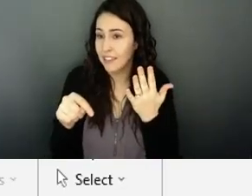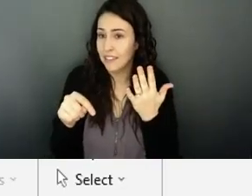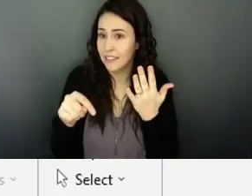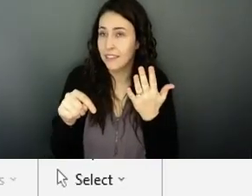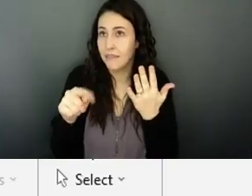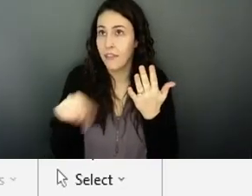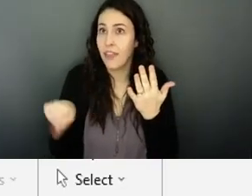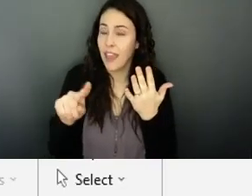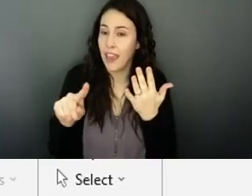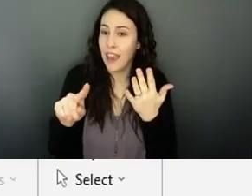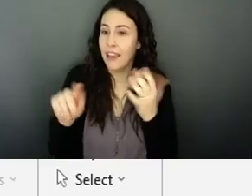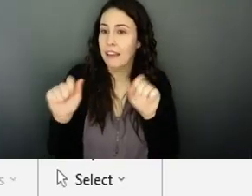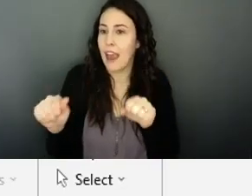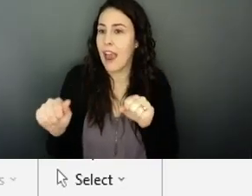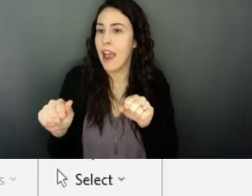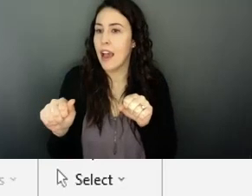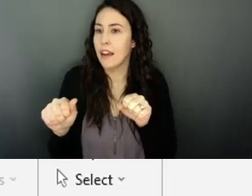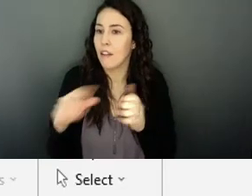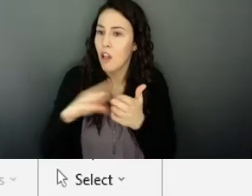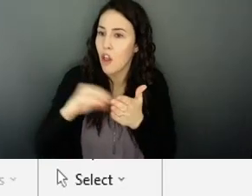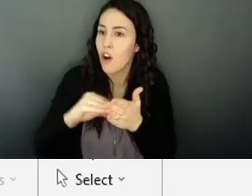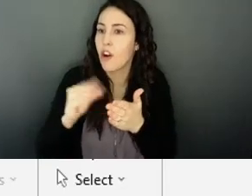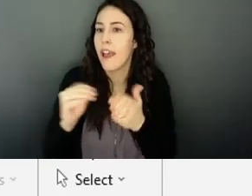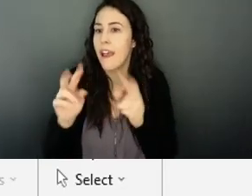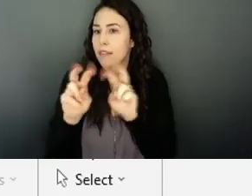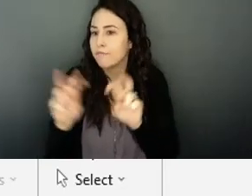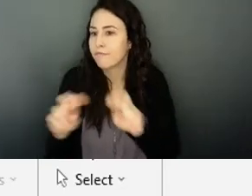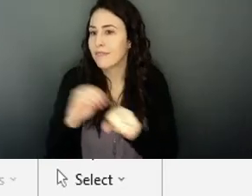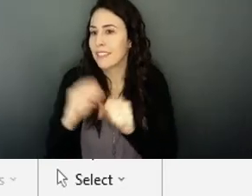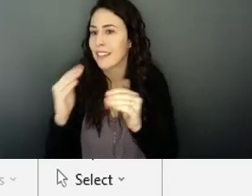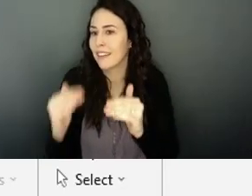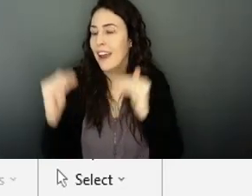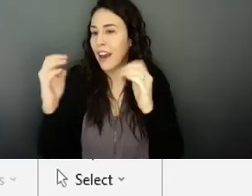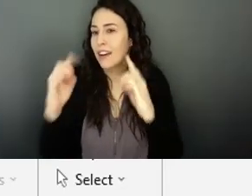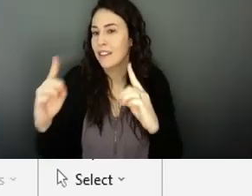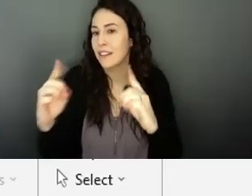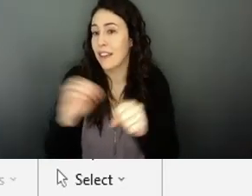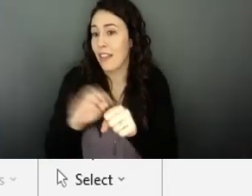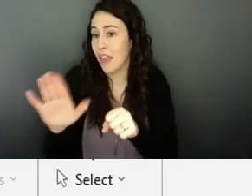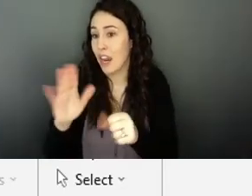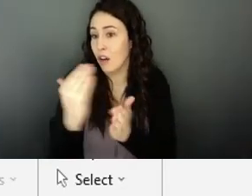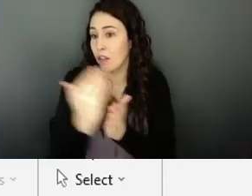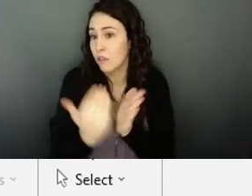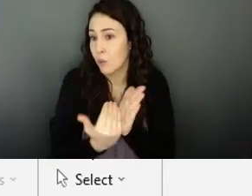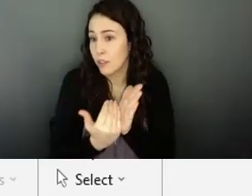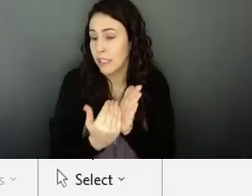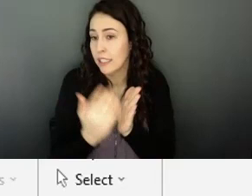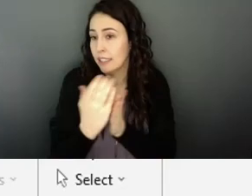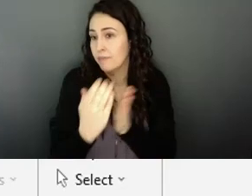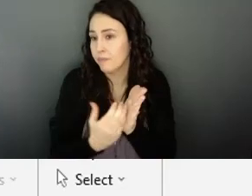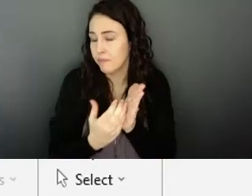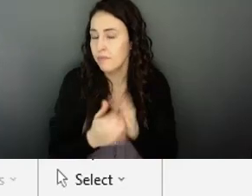to examine and learn in higher education in their courses. And then let's look at the last one. There's a lot